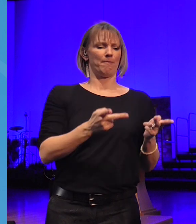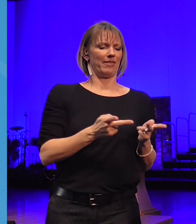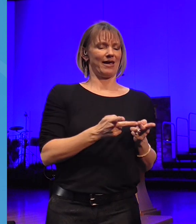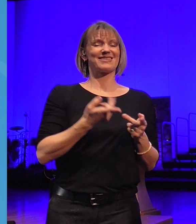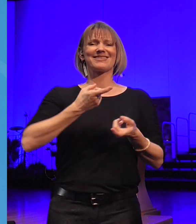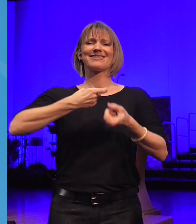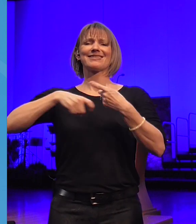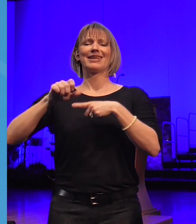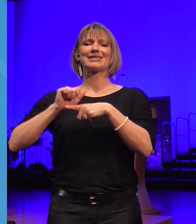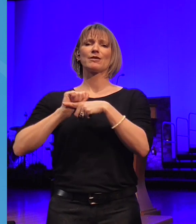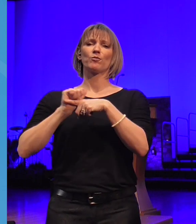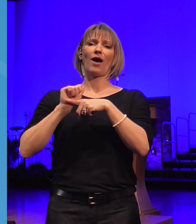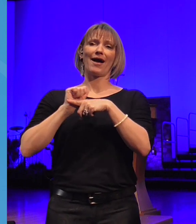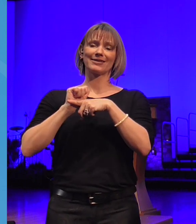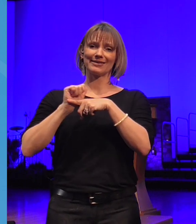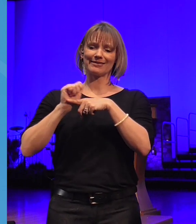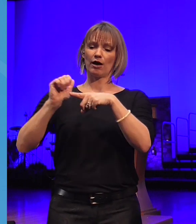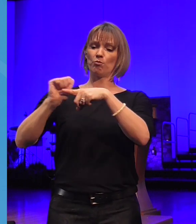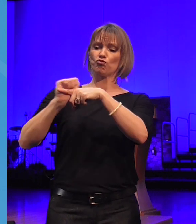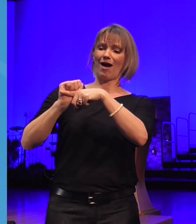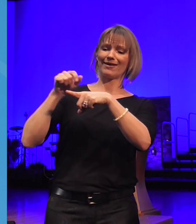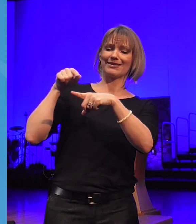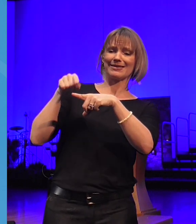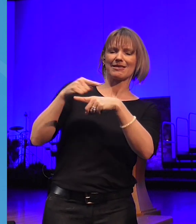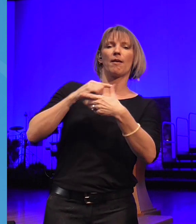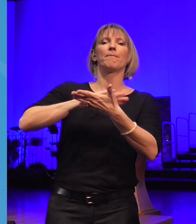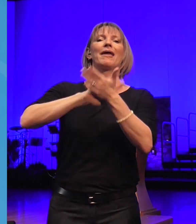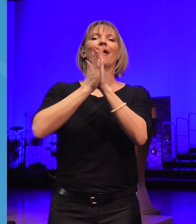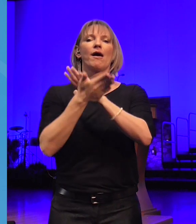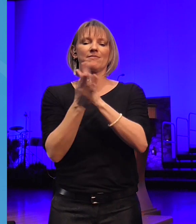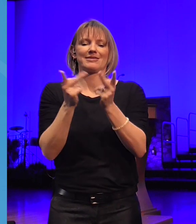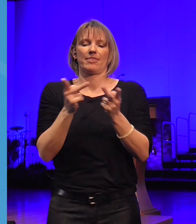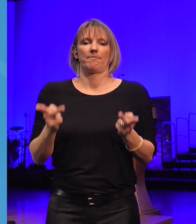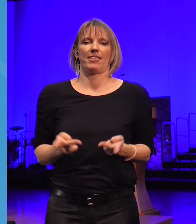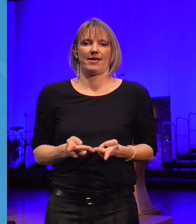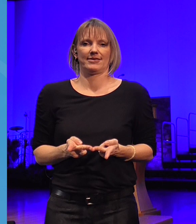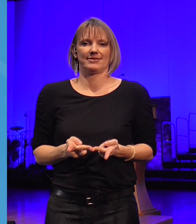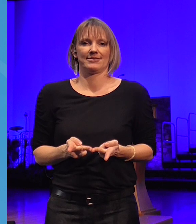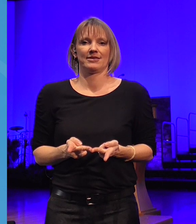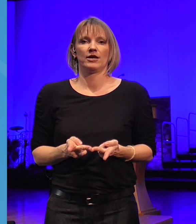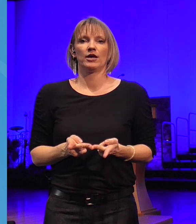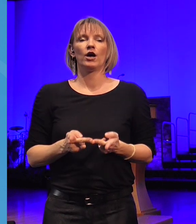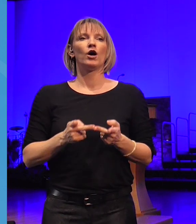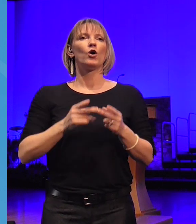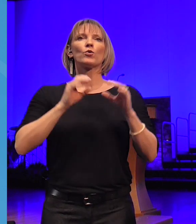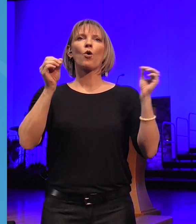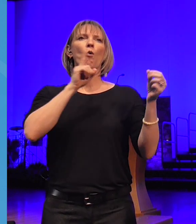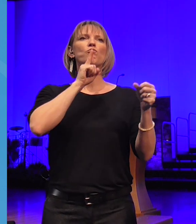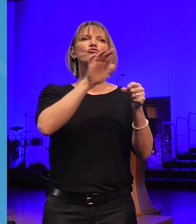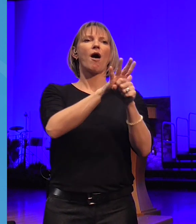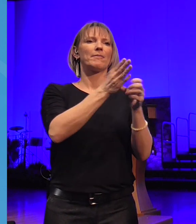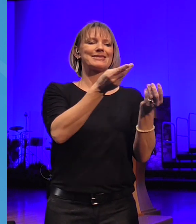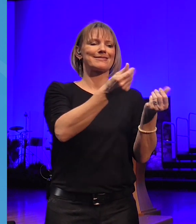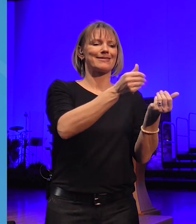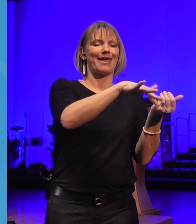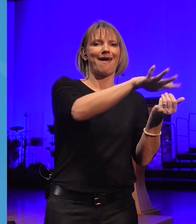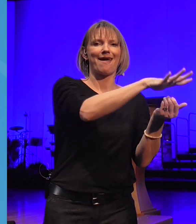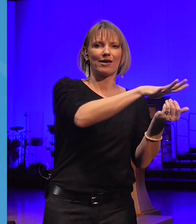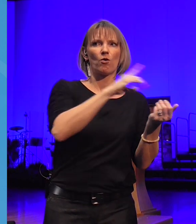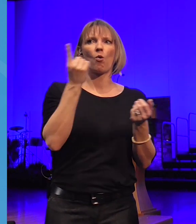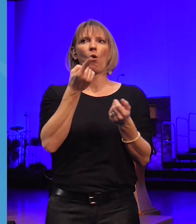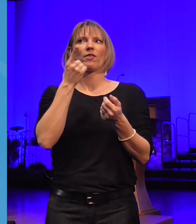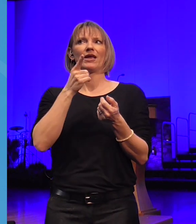a practice, and the practice becomes the place. There's no promised land, only the promised journey,